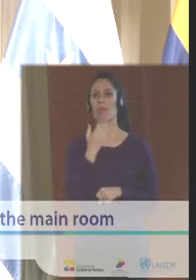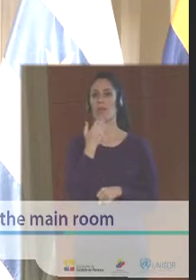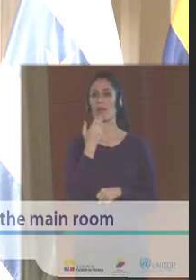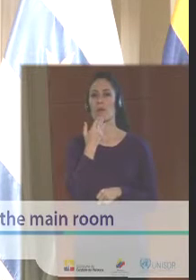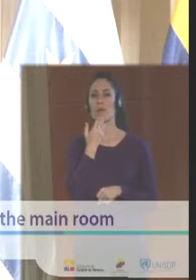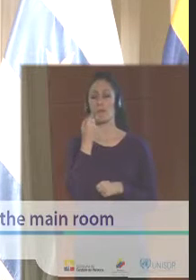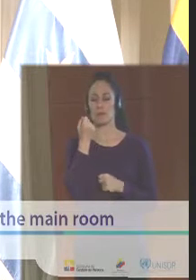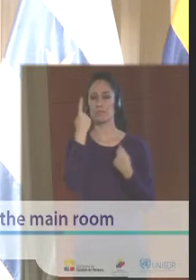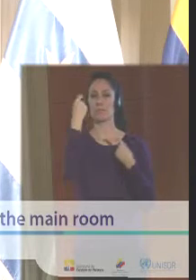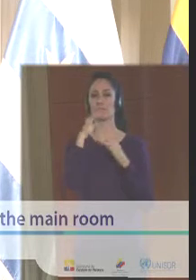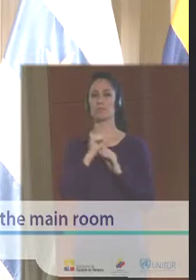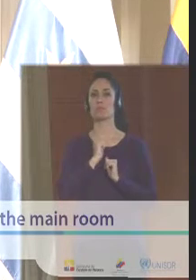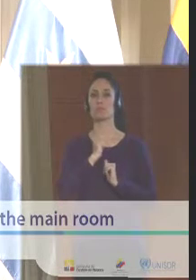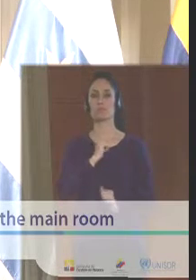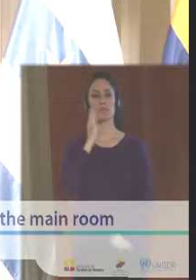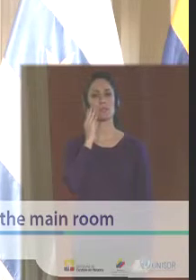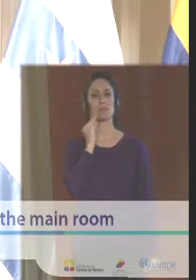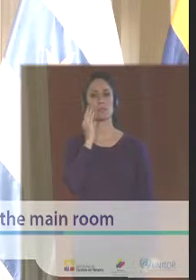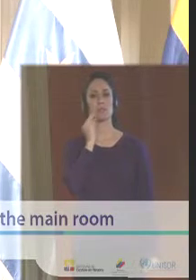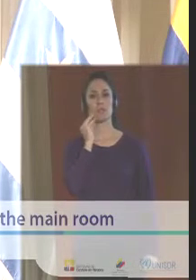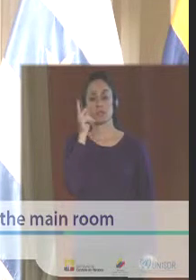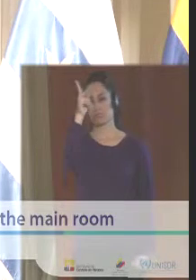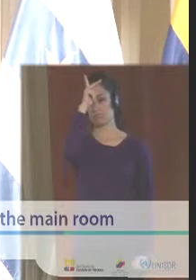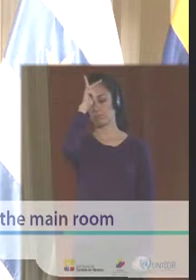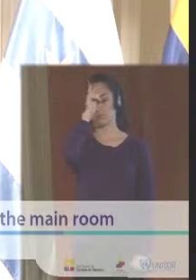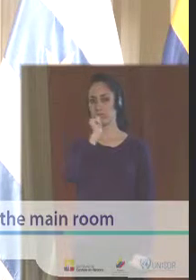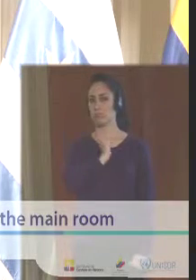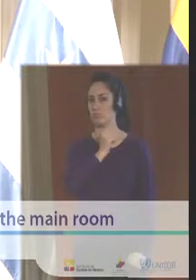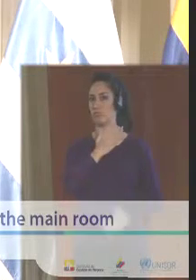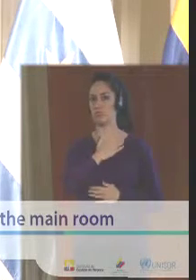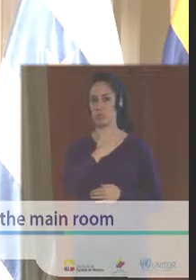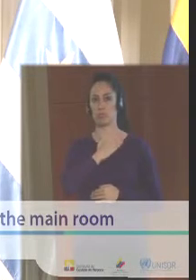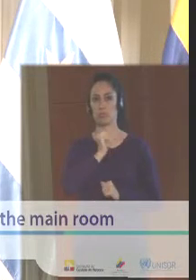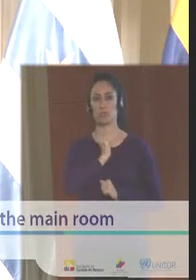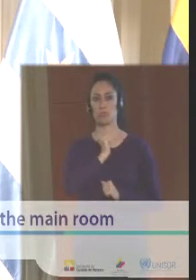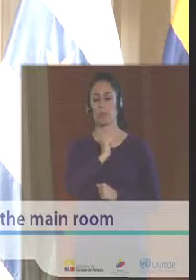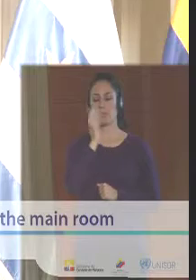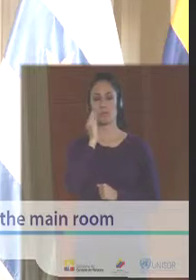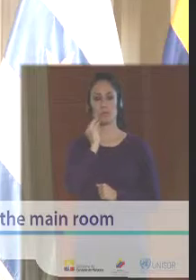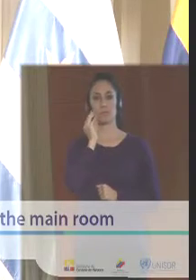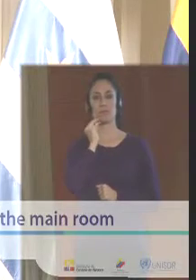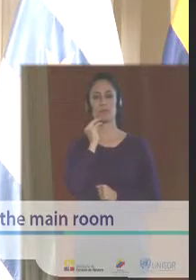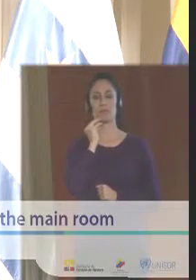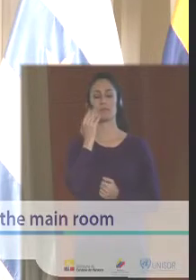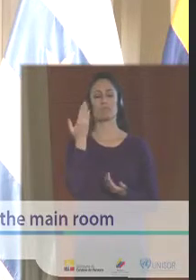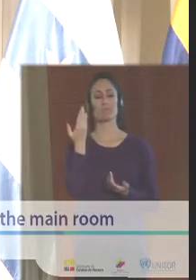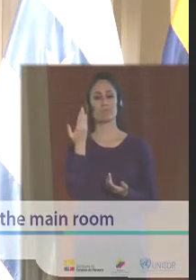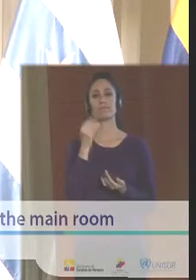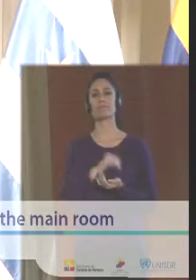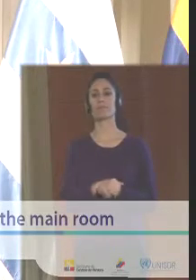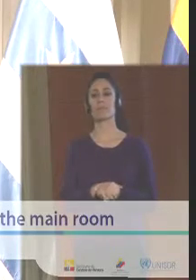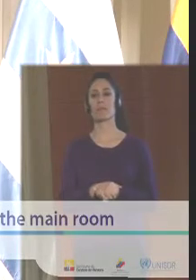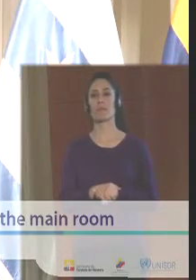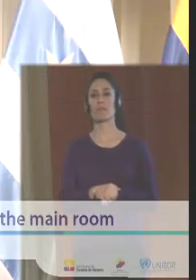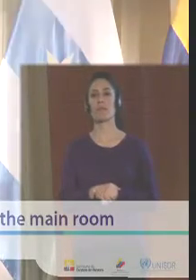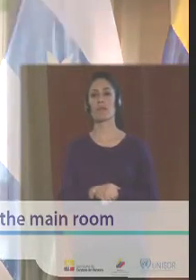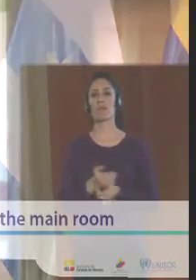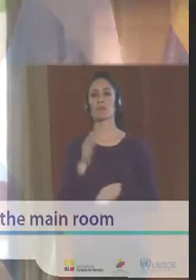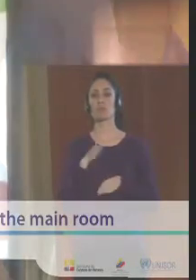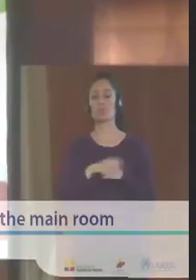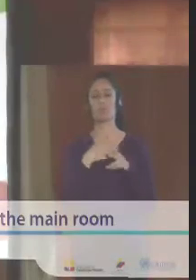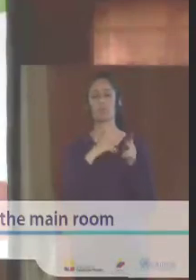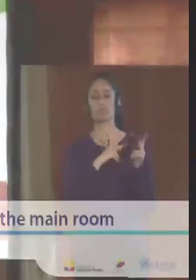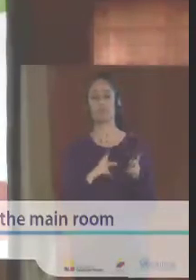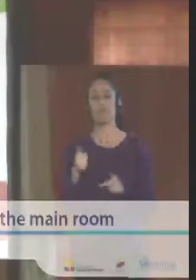change adaptation, we understand this as the Peruvian experience from a perspective